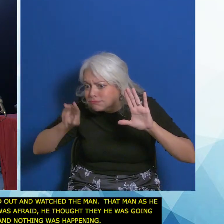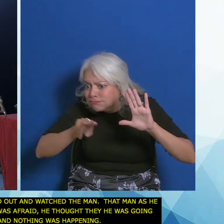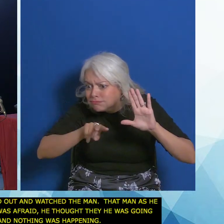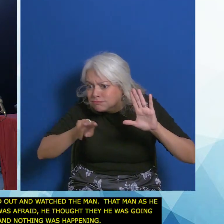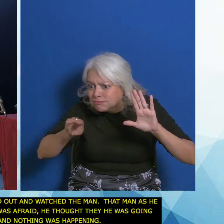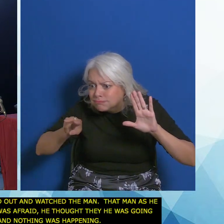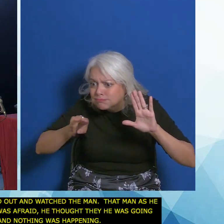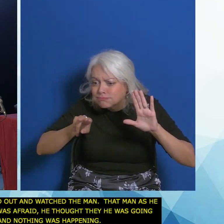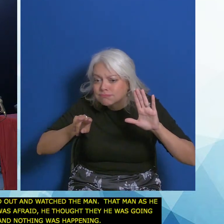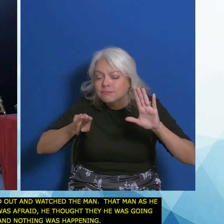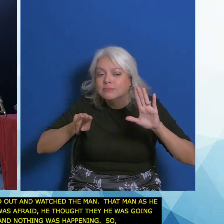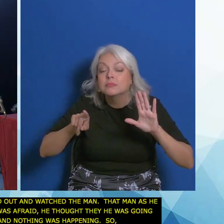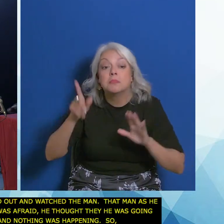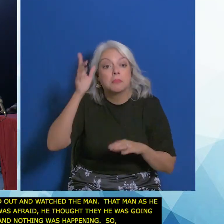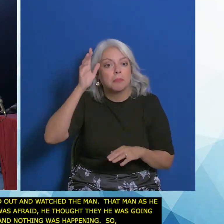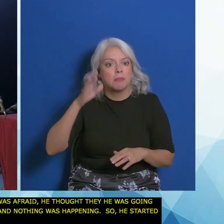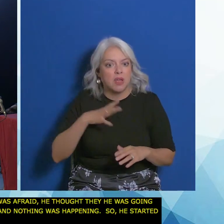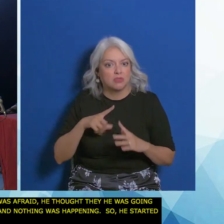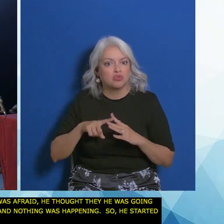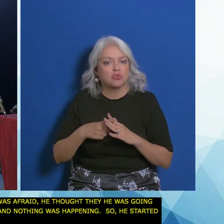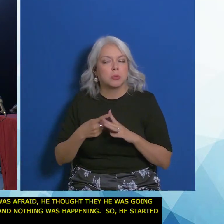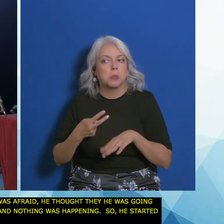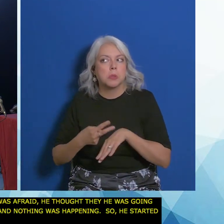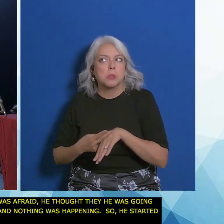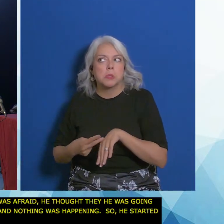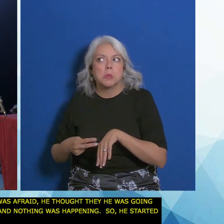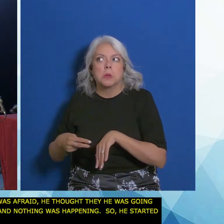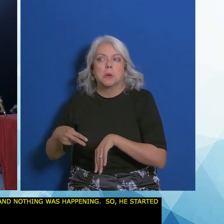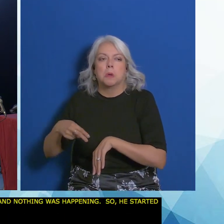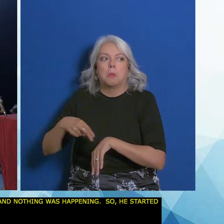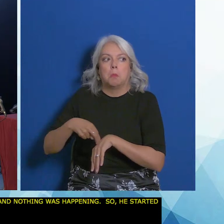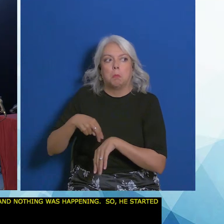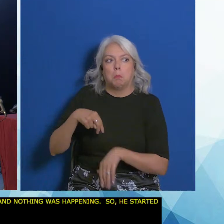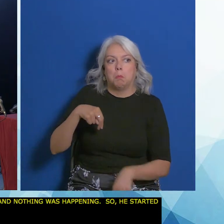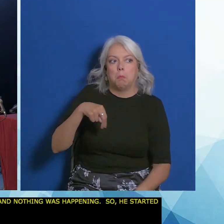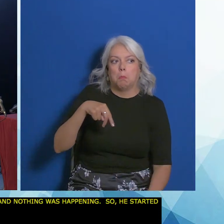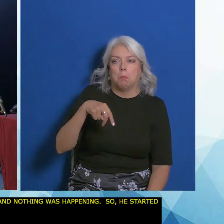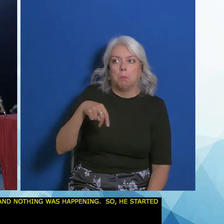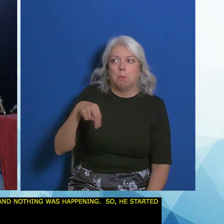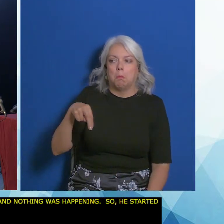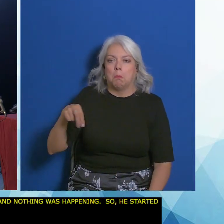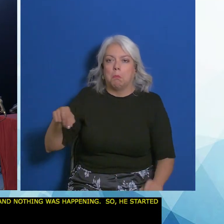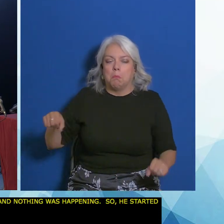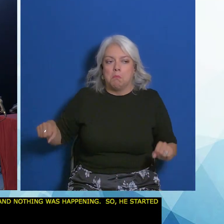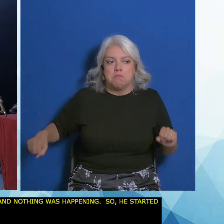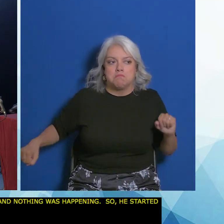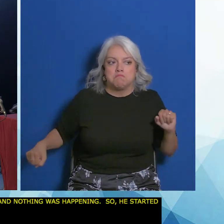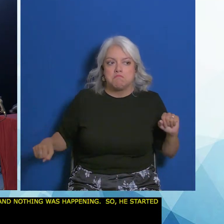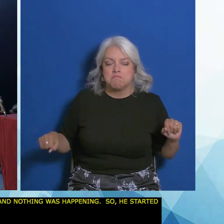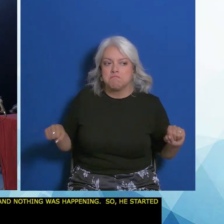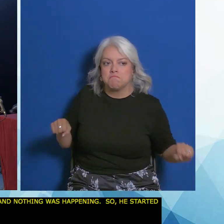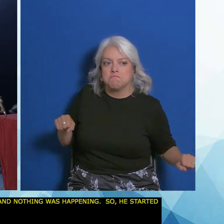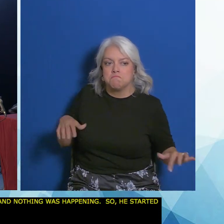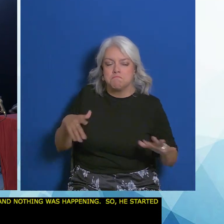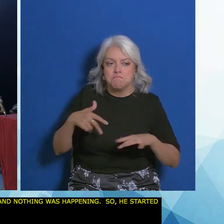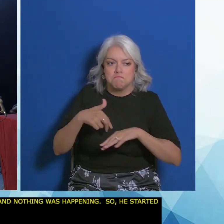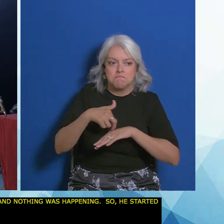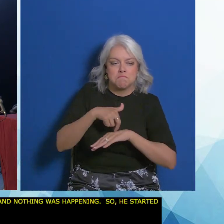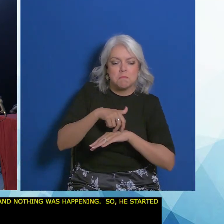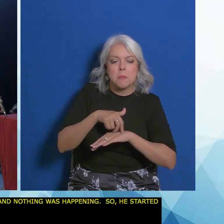So he started to move. He got up, stretched his arms and